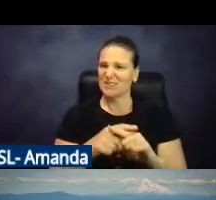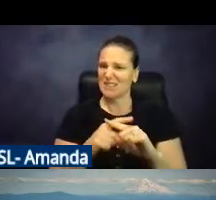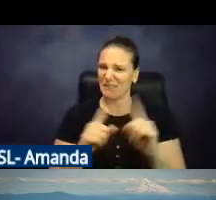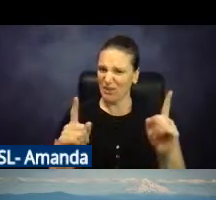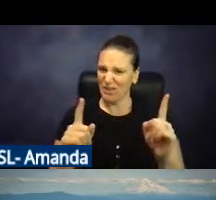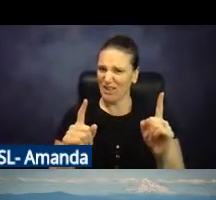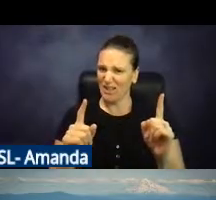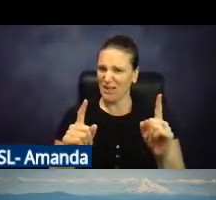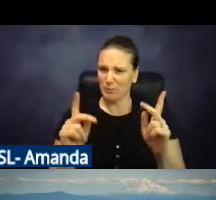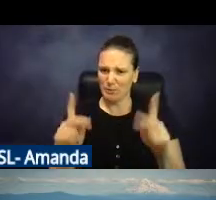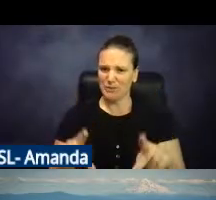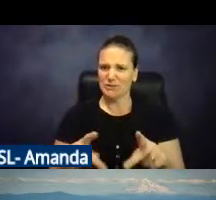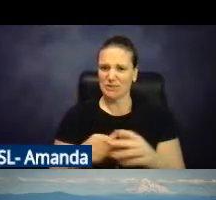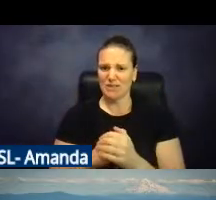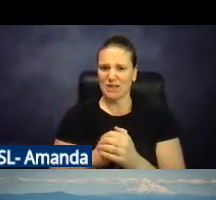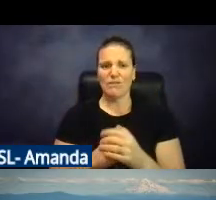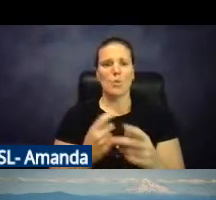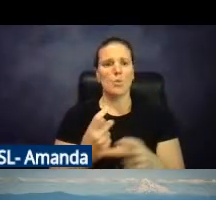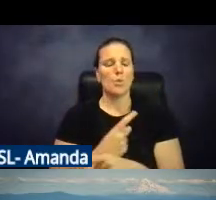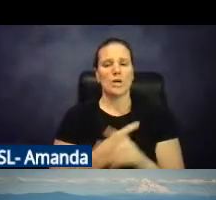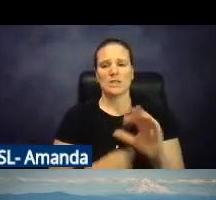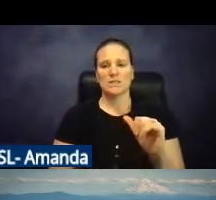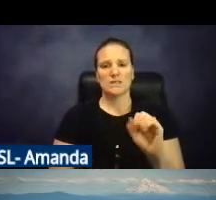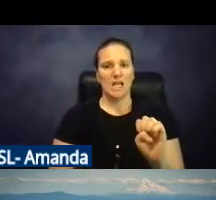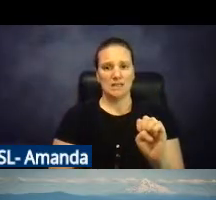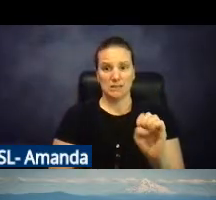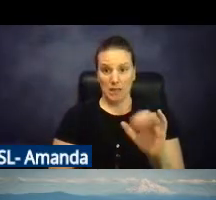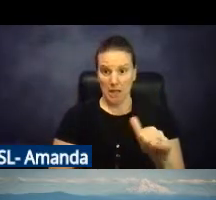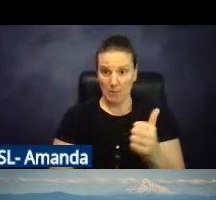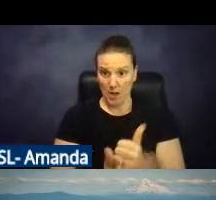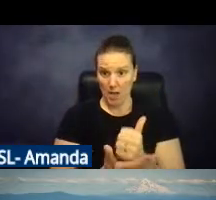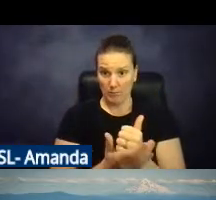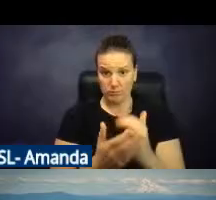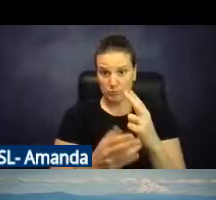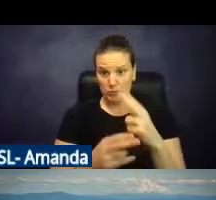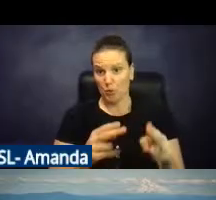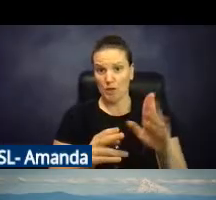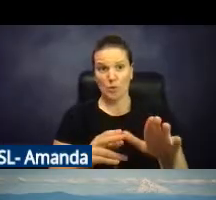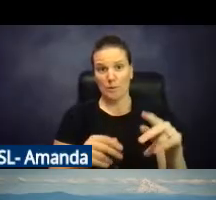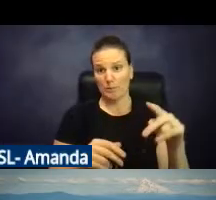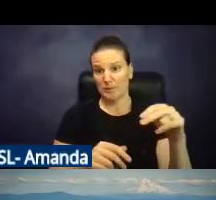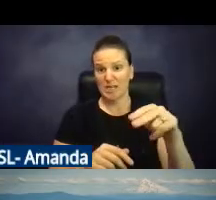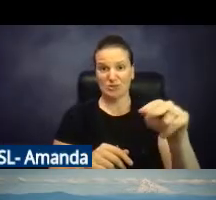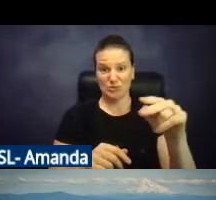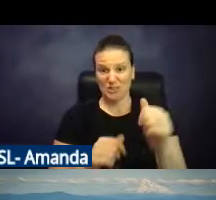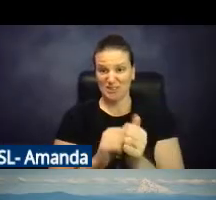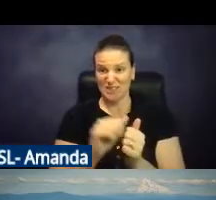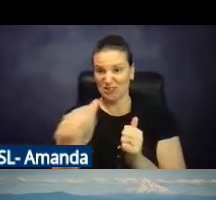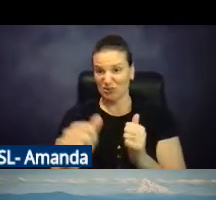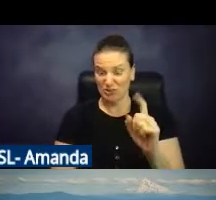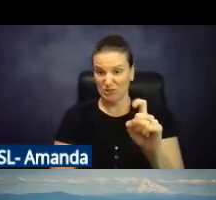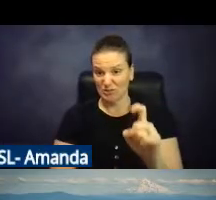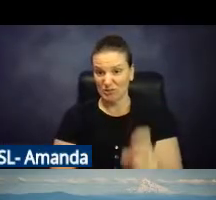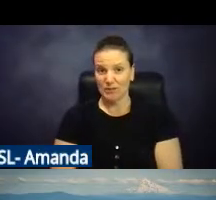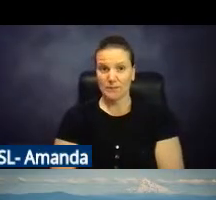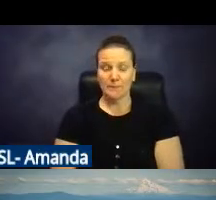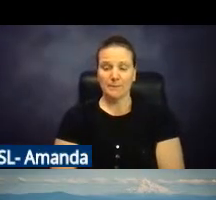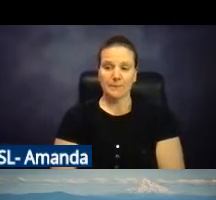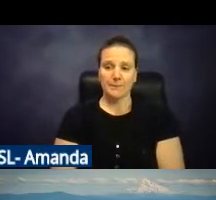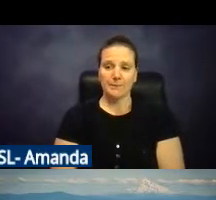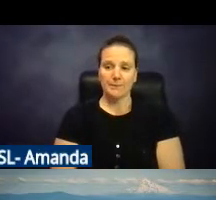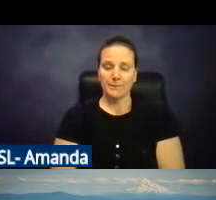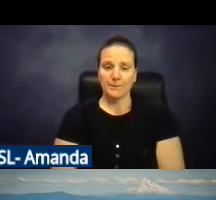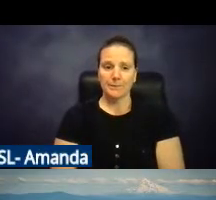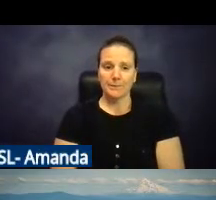worst case, does that help shorten pedestrian distances then?